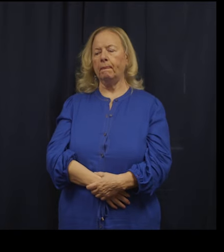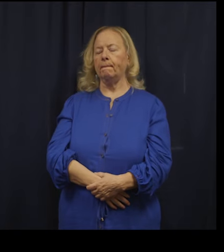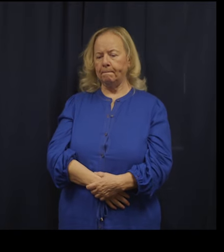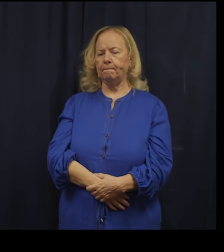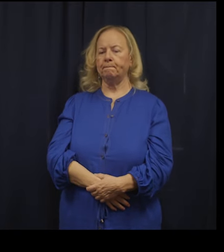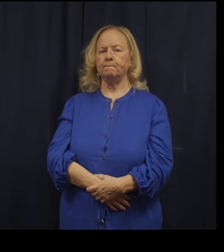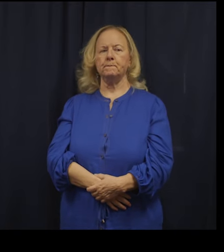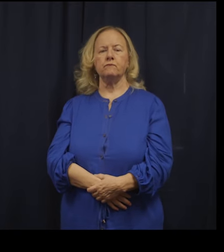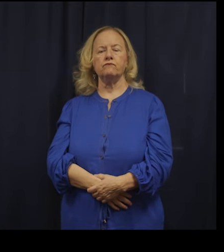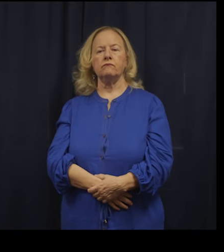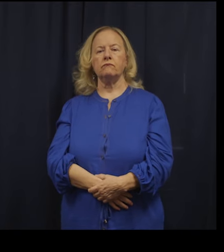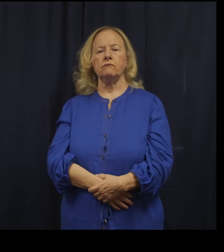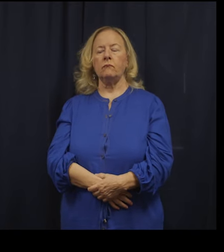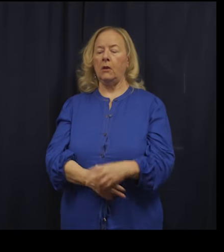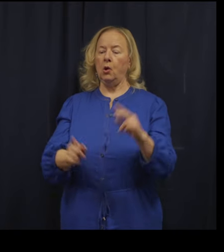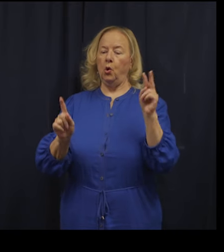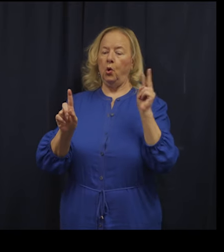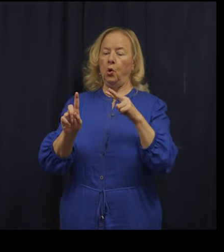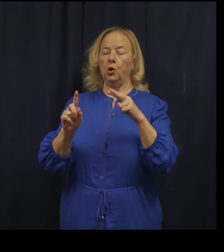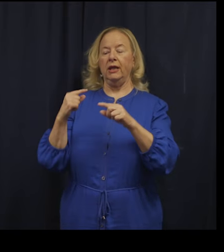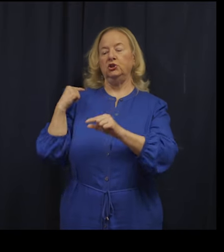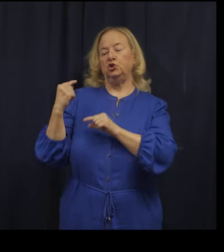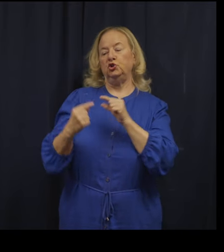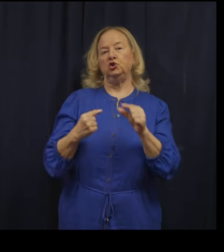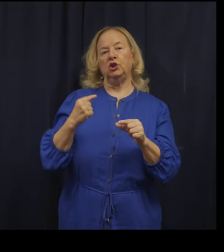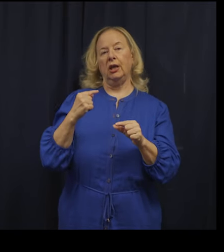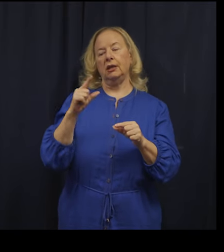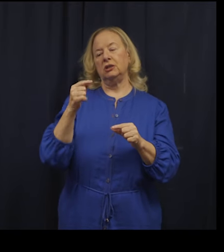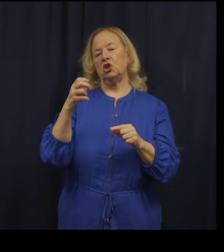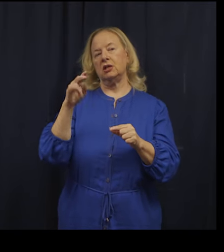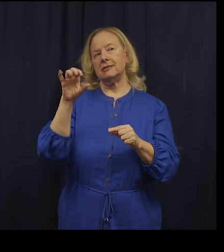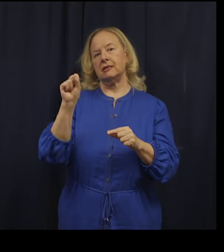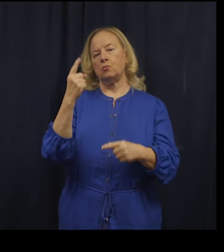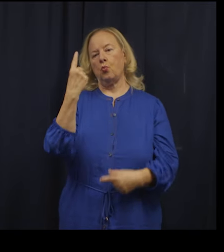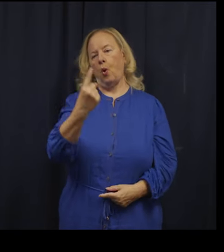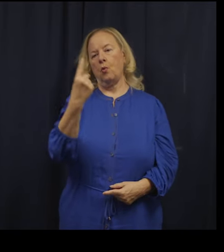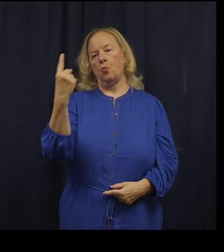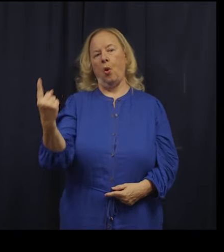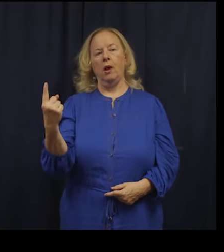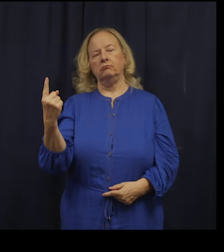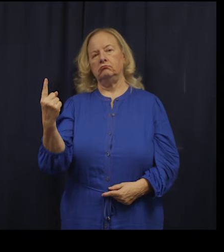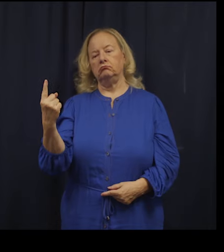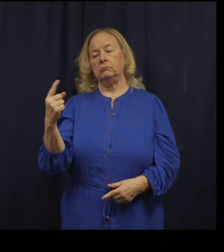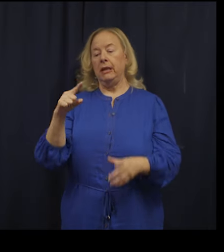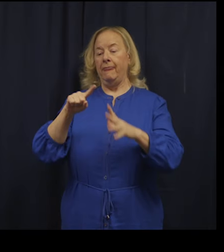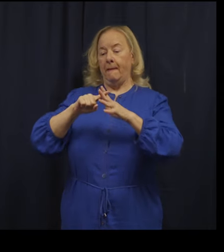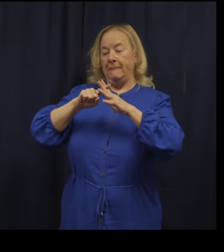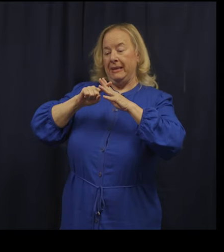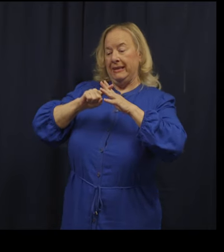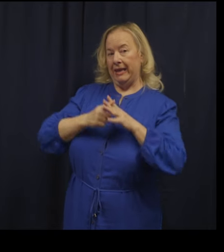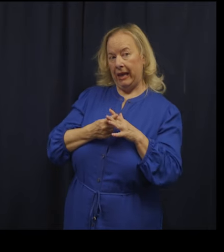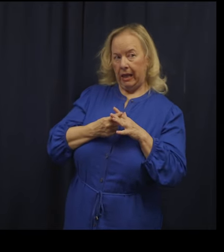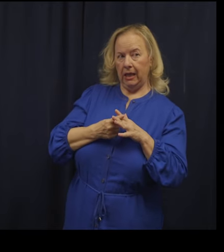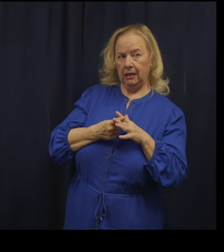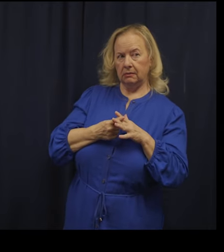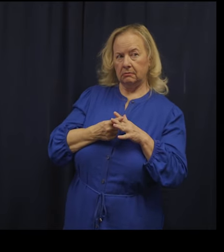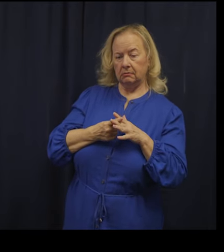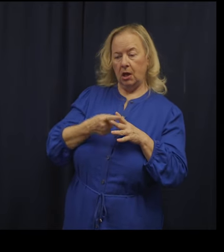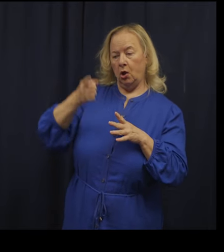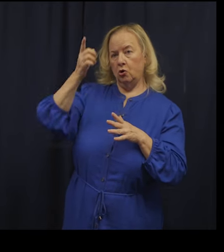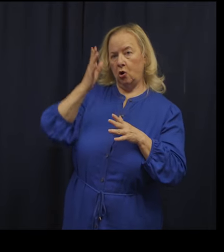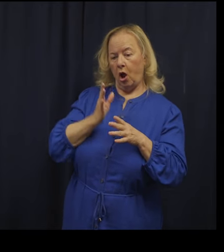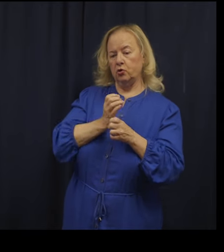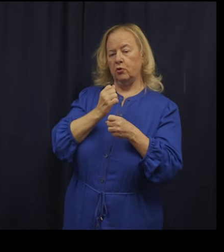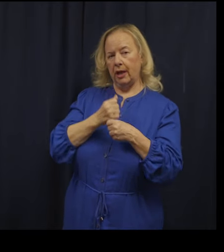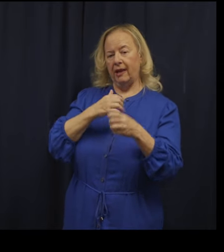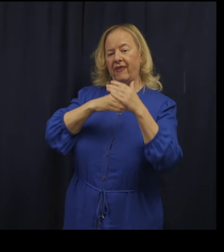that said, let's look at Genesis 1:1. It says, in the beginning,